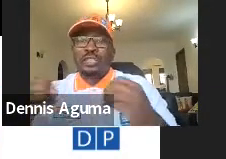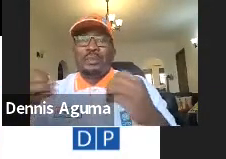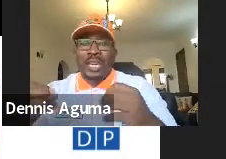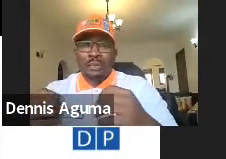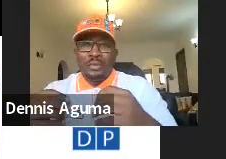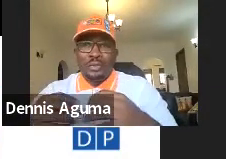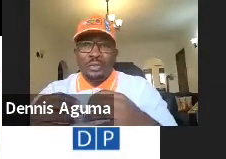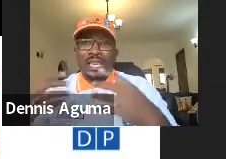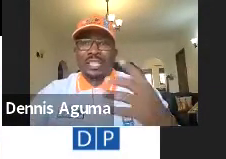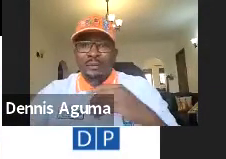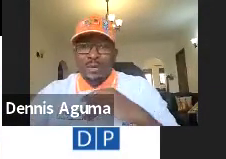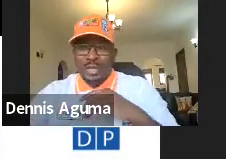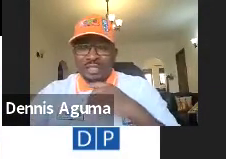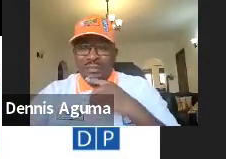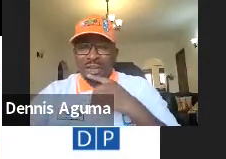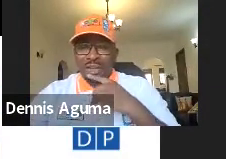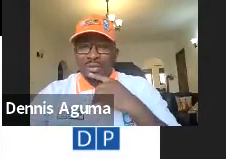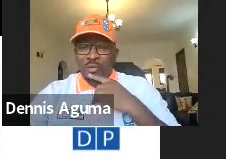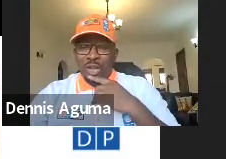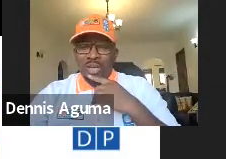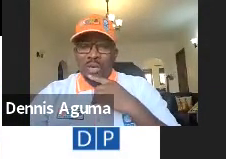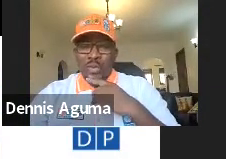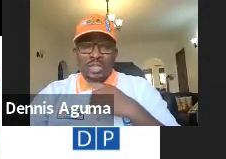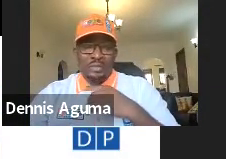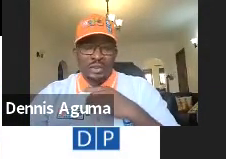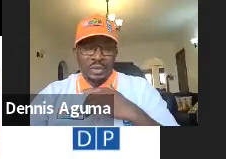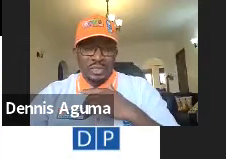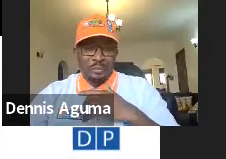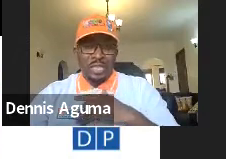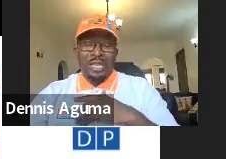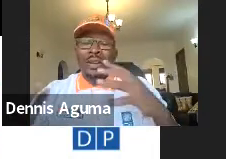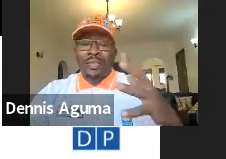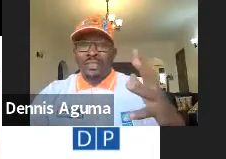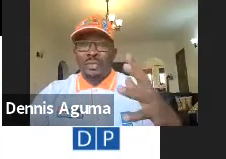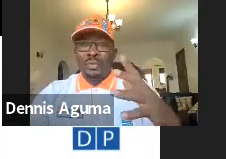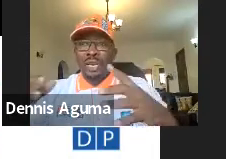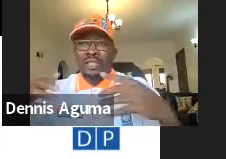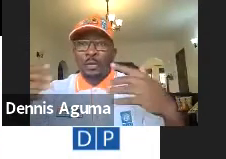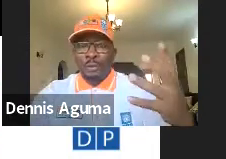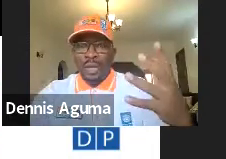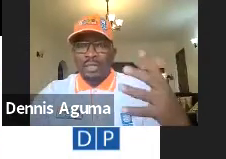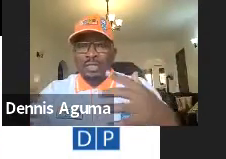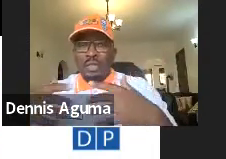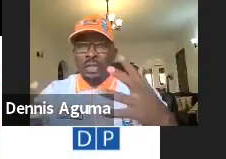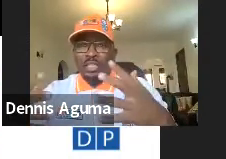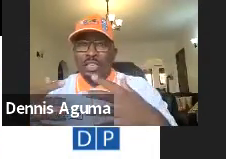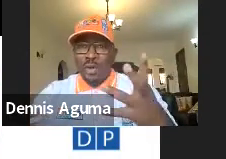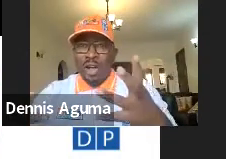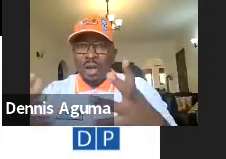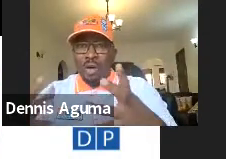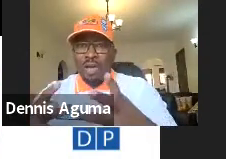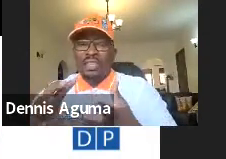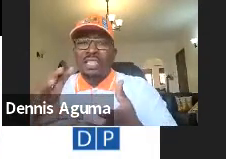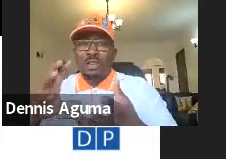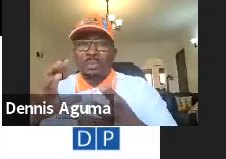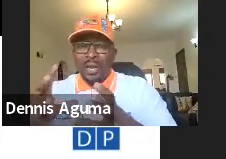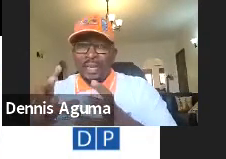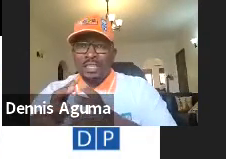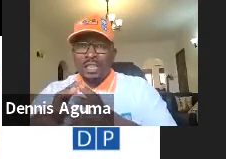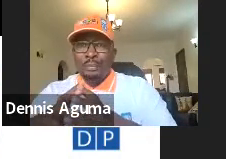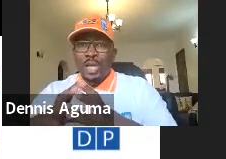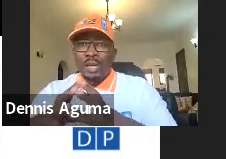could use some help from a scaling perspective from one or two individuals that have access to the equipment, the knowledge, the know-how, things